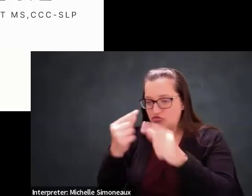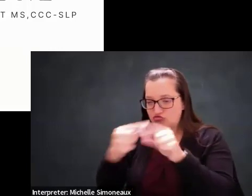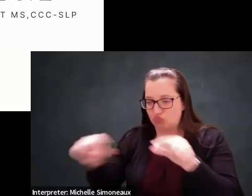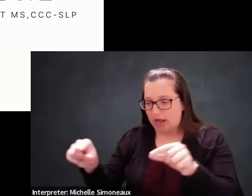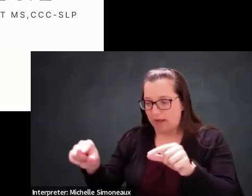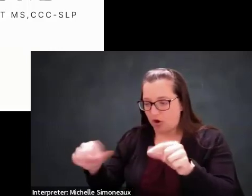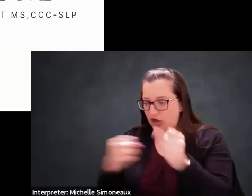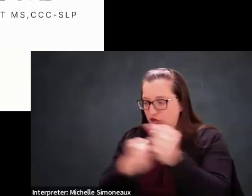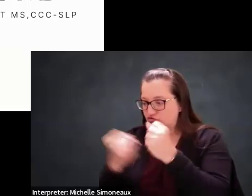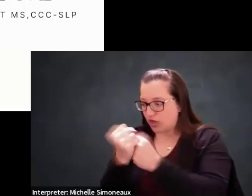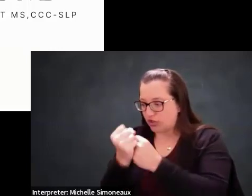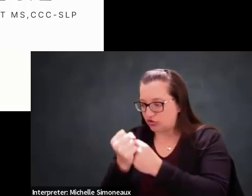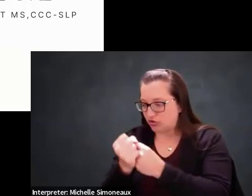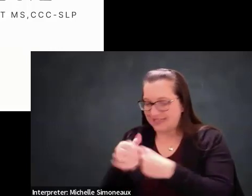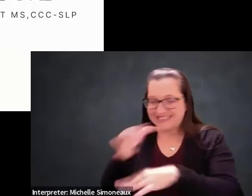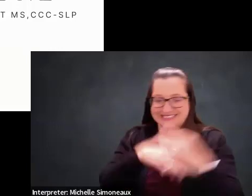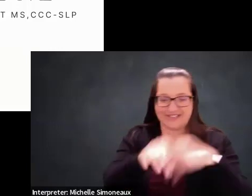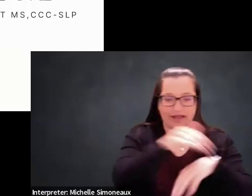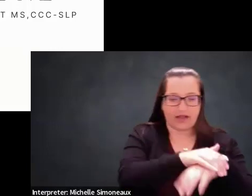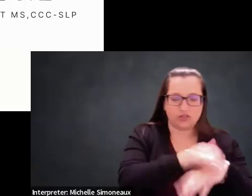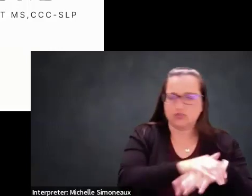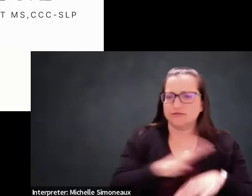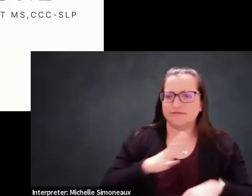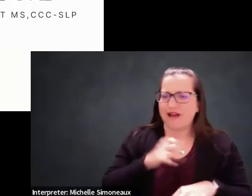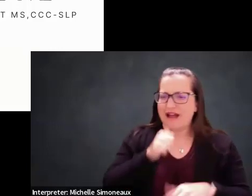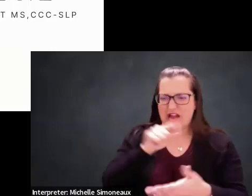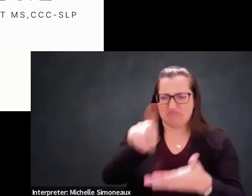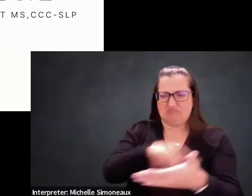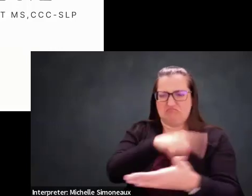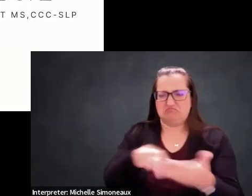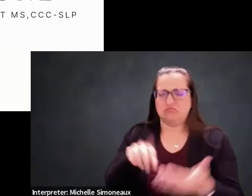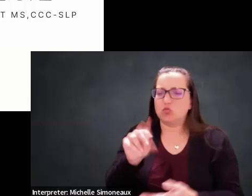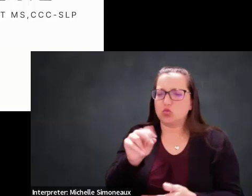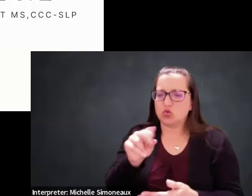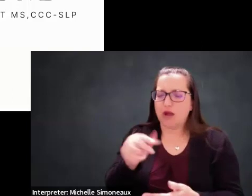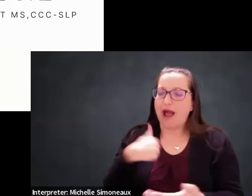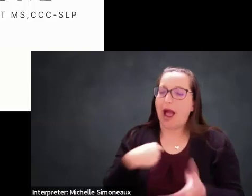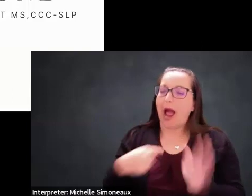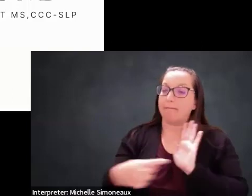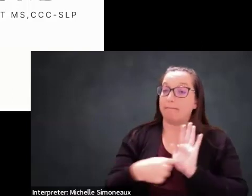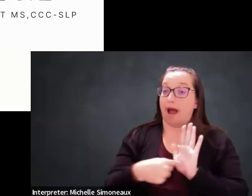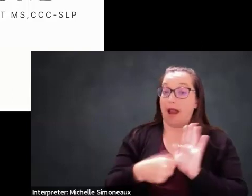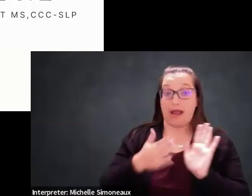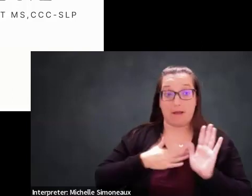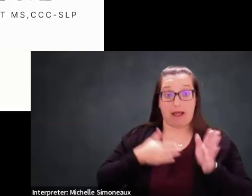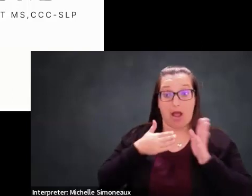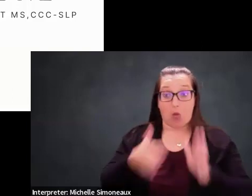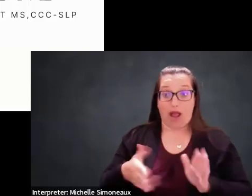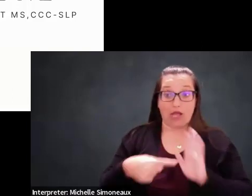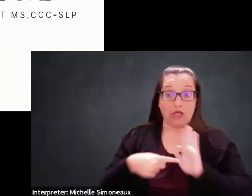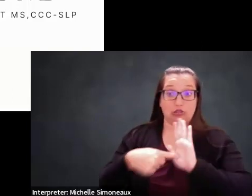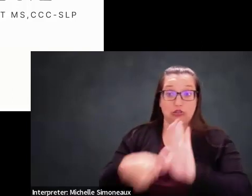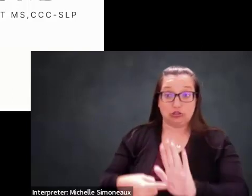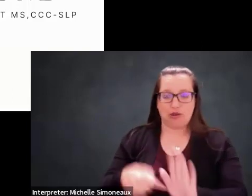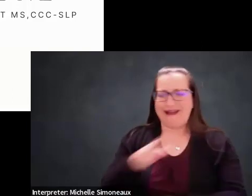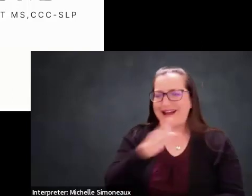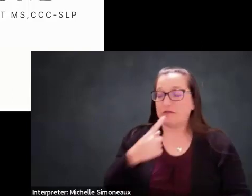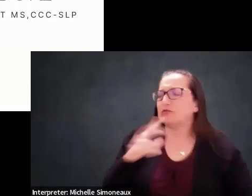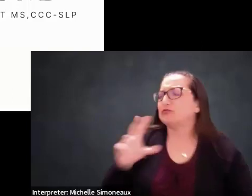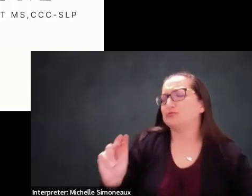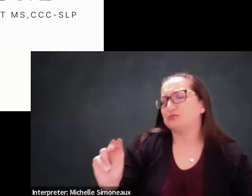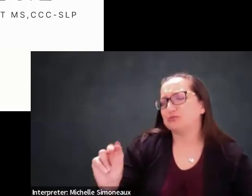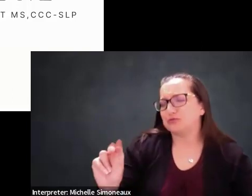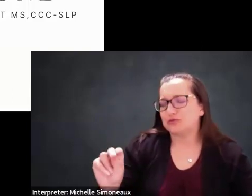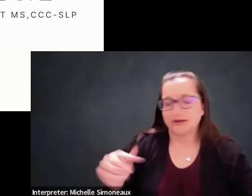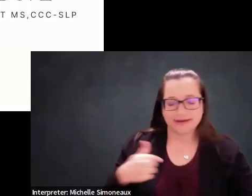I just model it in my way and the way that maybe I'm thinking of or something else just to show them. But I never tell them, no, no, no. Like, that's not what I'm